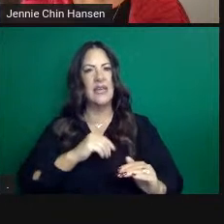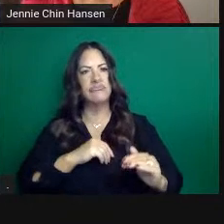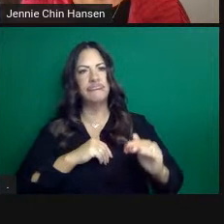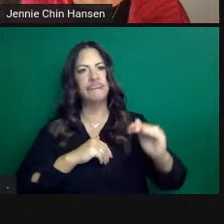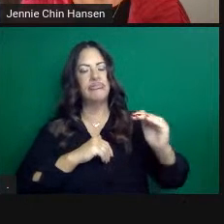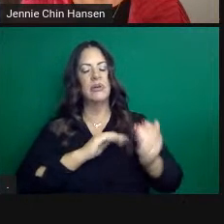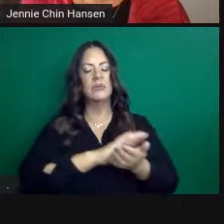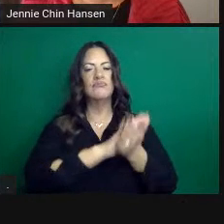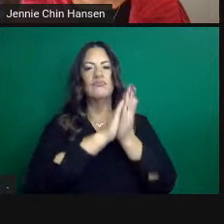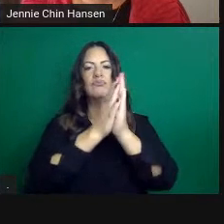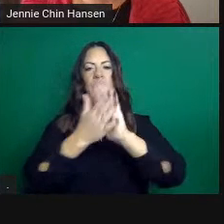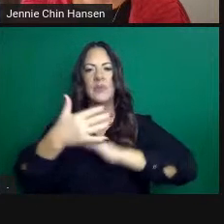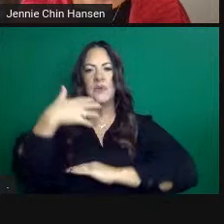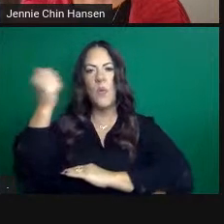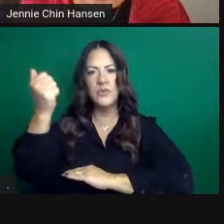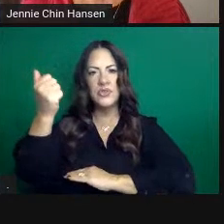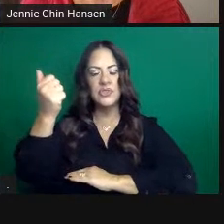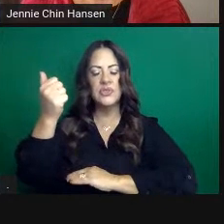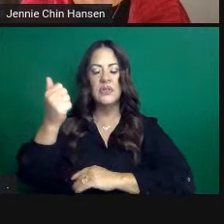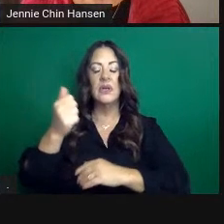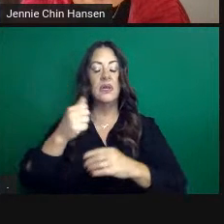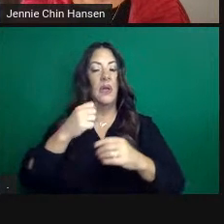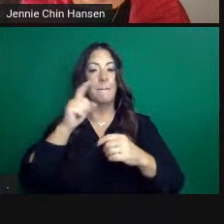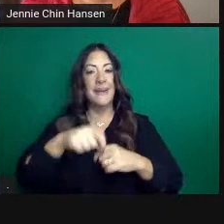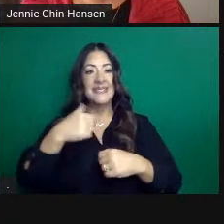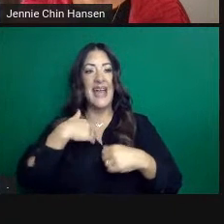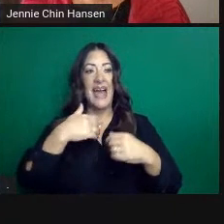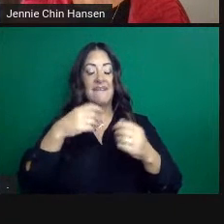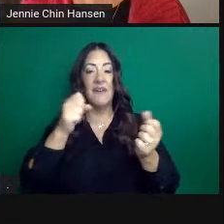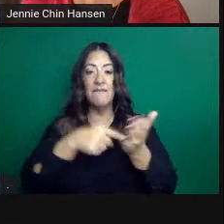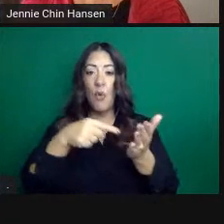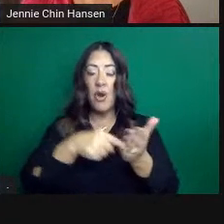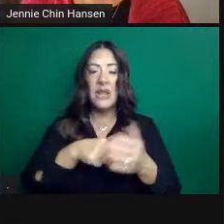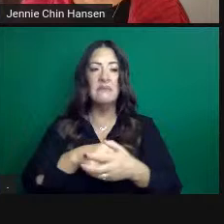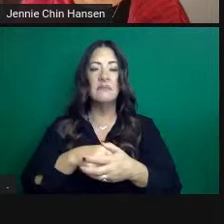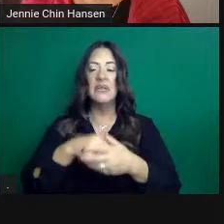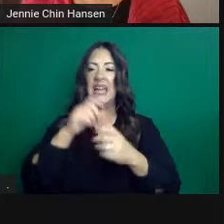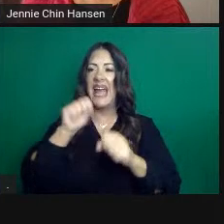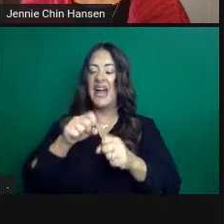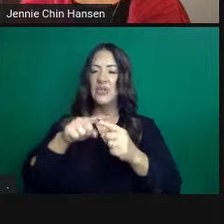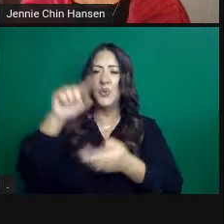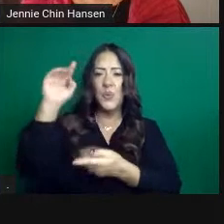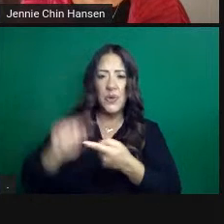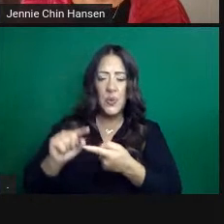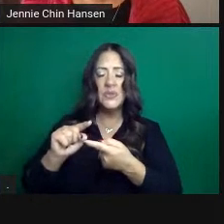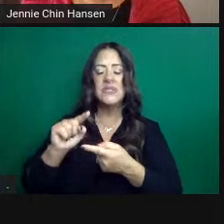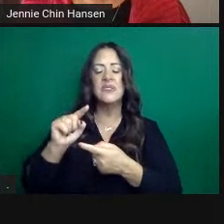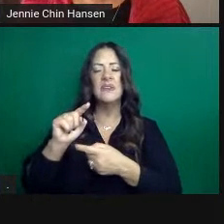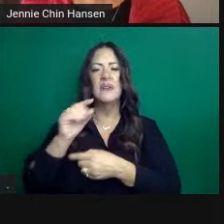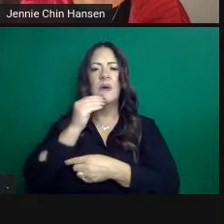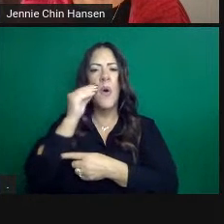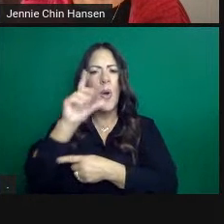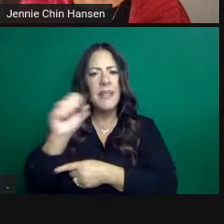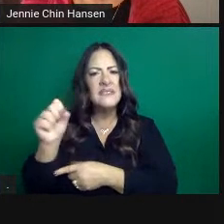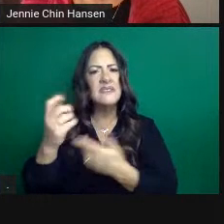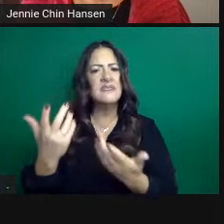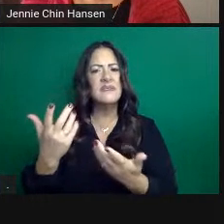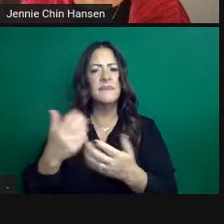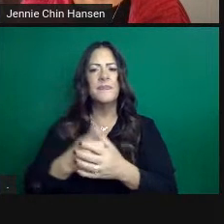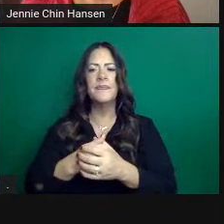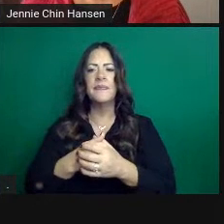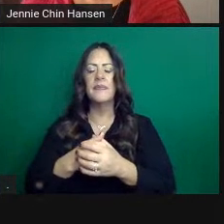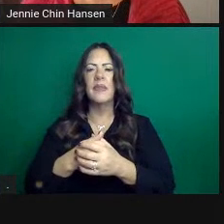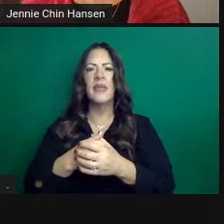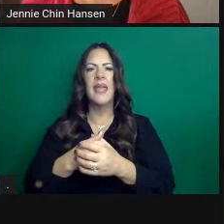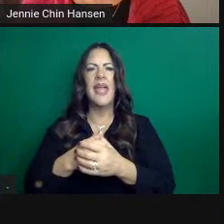shelter, affordability, mitigating homelessness, thinking about living environments that are